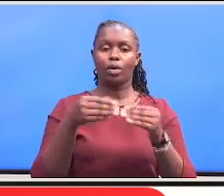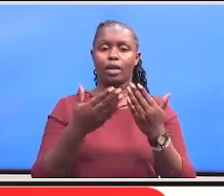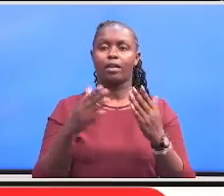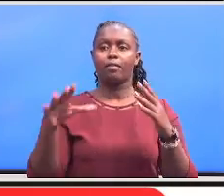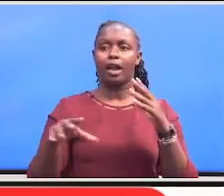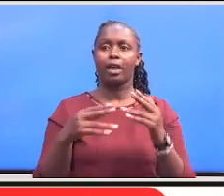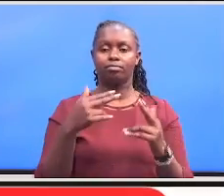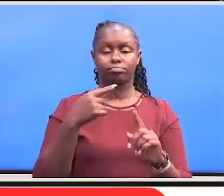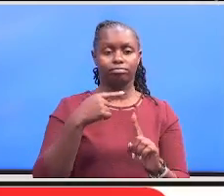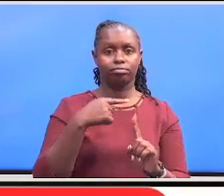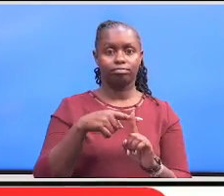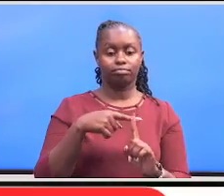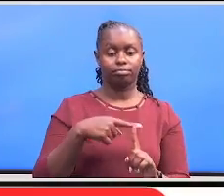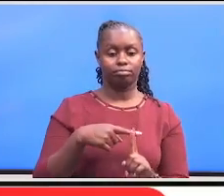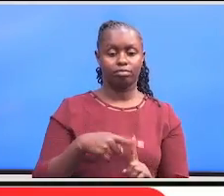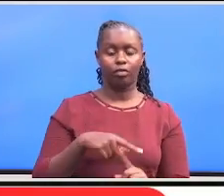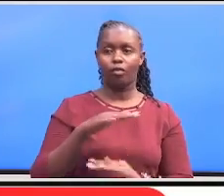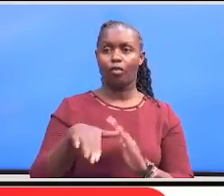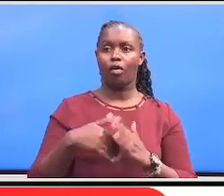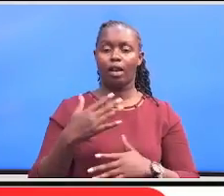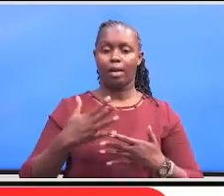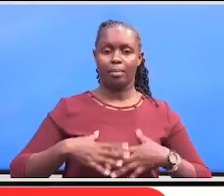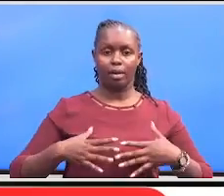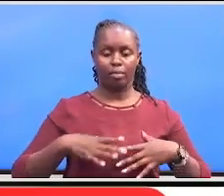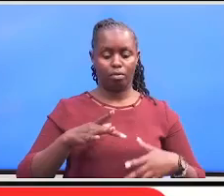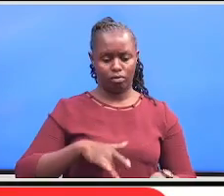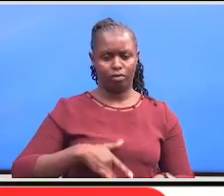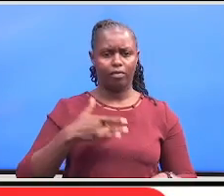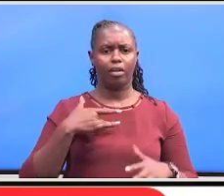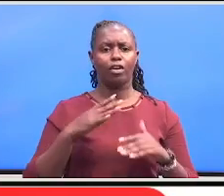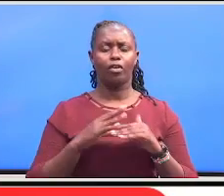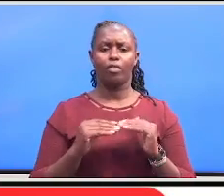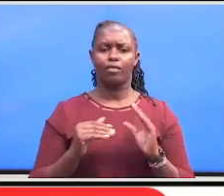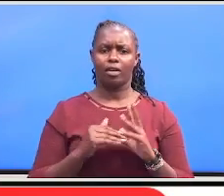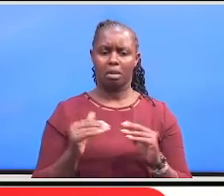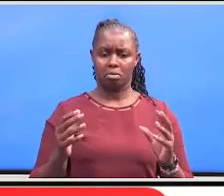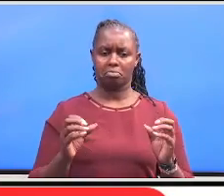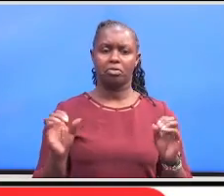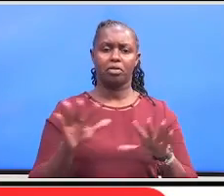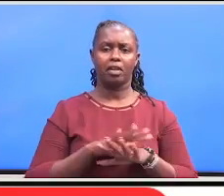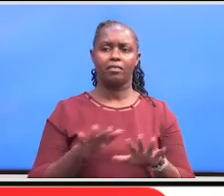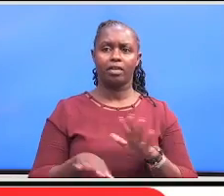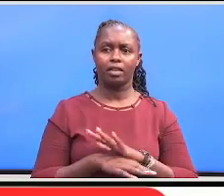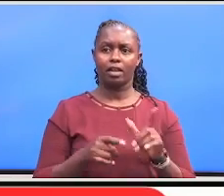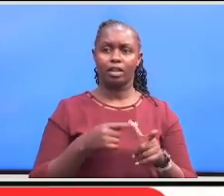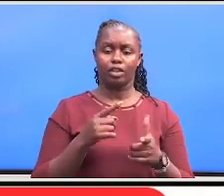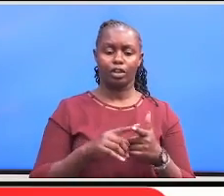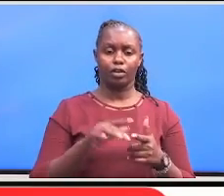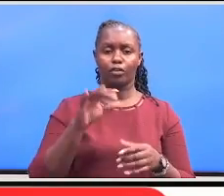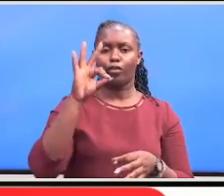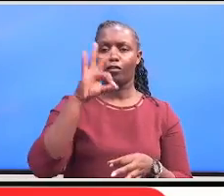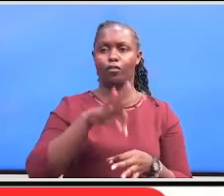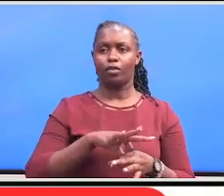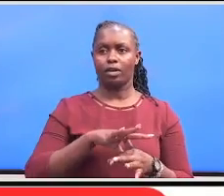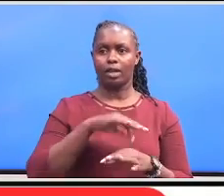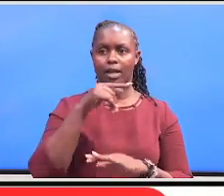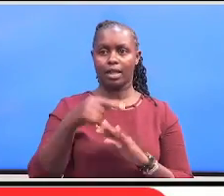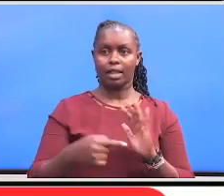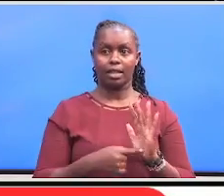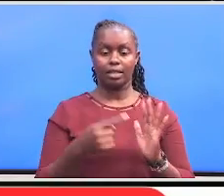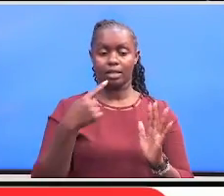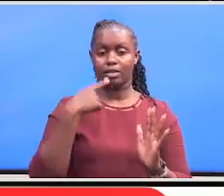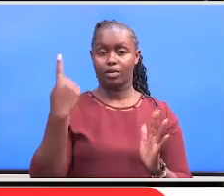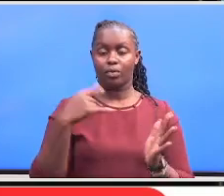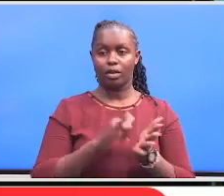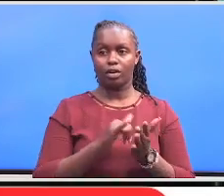that umeselect. Ukifeel uko sawa na whatever you are seeing, you just cast your vote. The concept, he says, is tailored